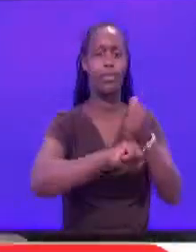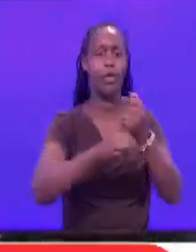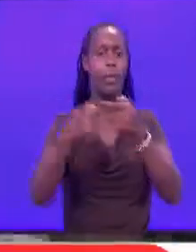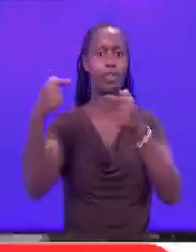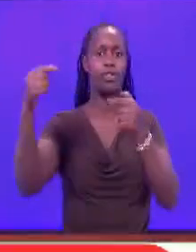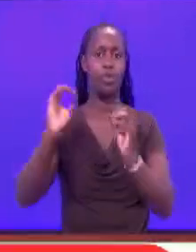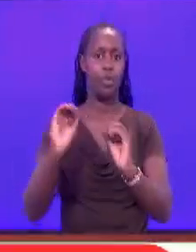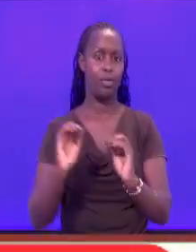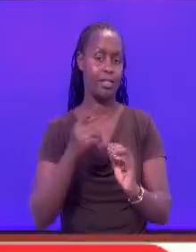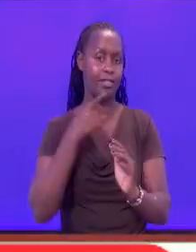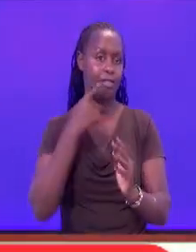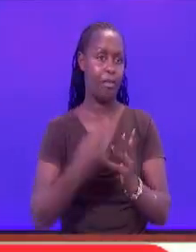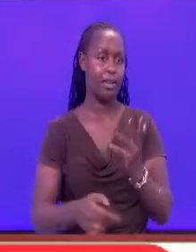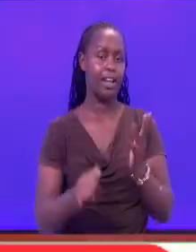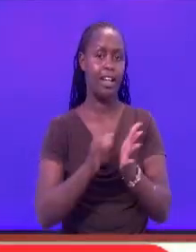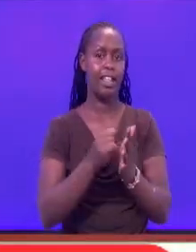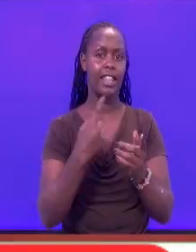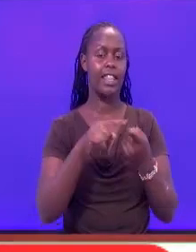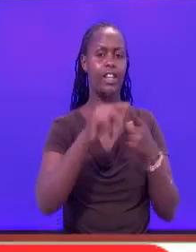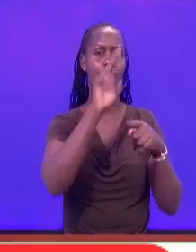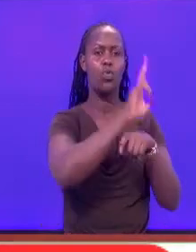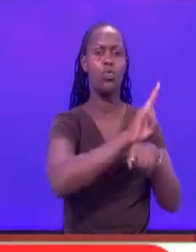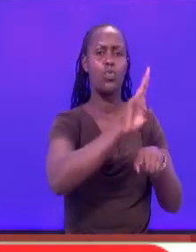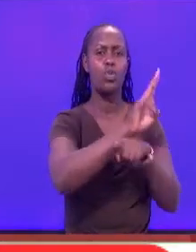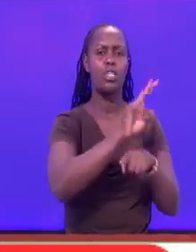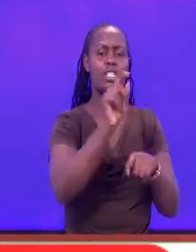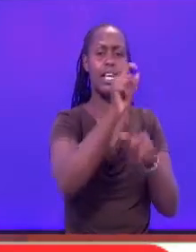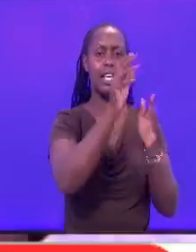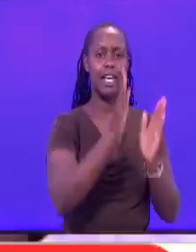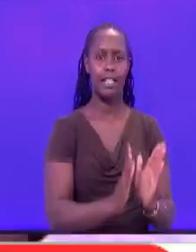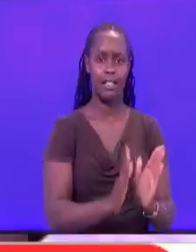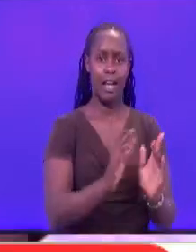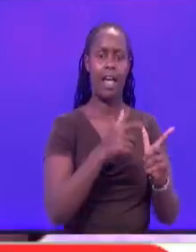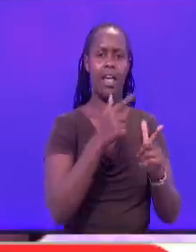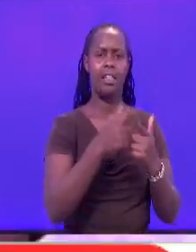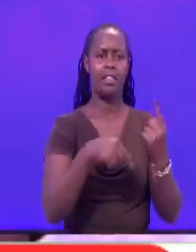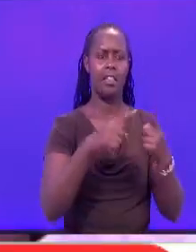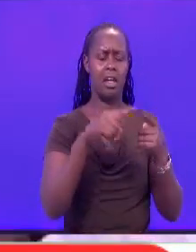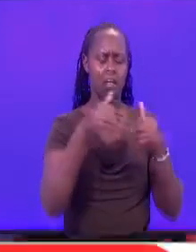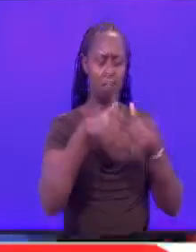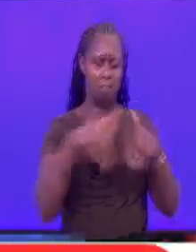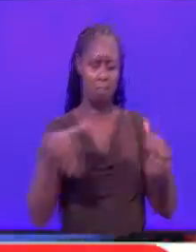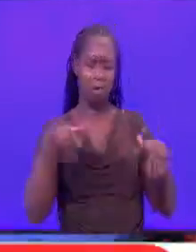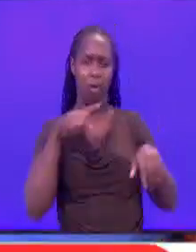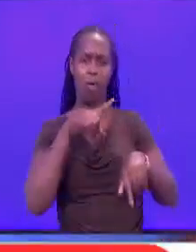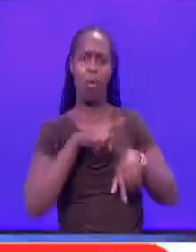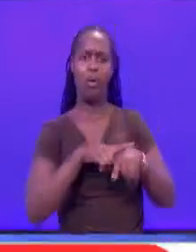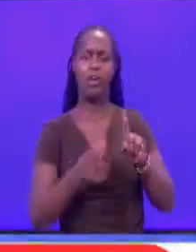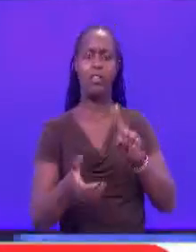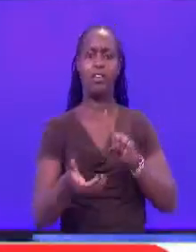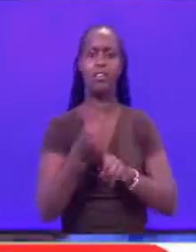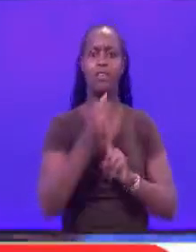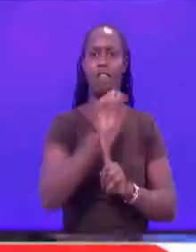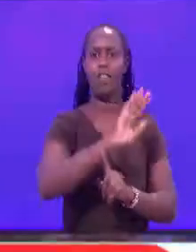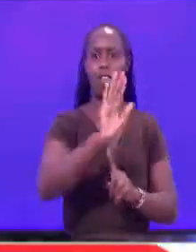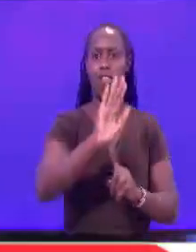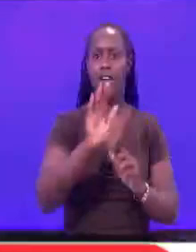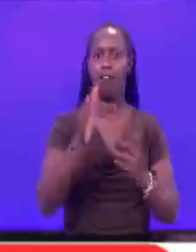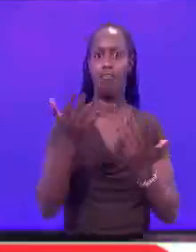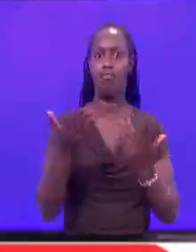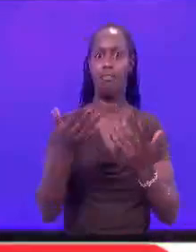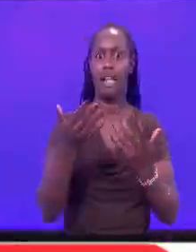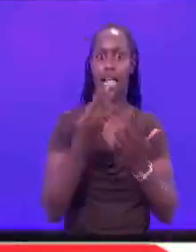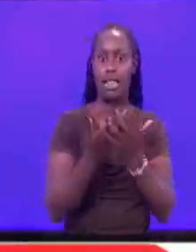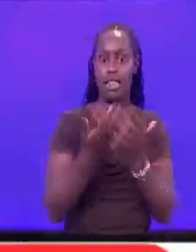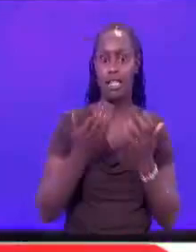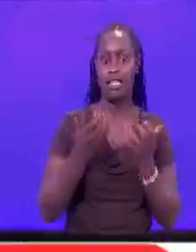their backs on them once their goals are met. National Organizing Secretary Booker Nkesha Omole asserted that former Prime